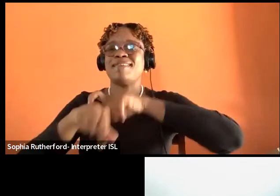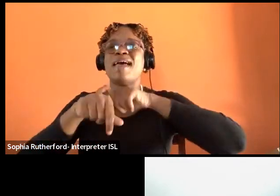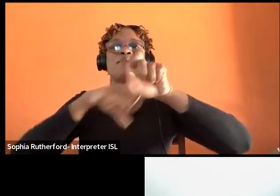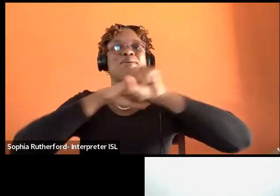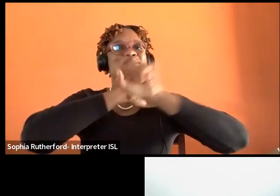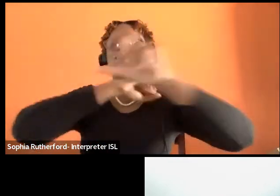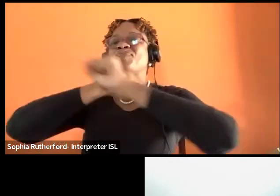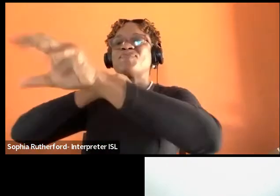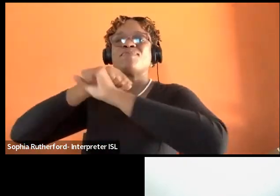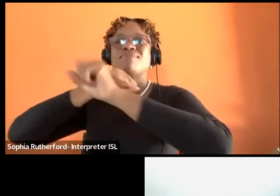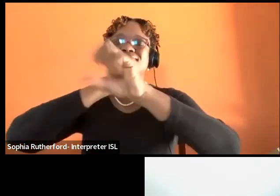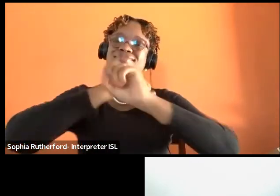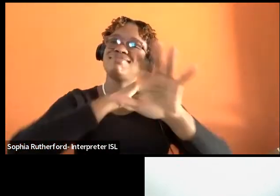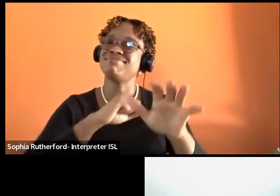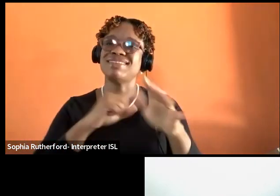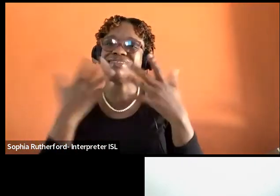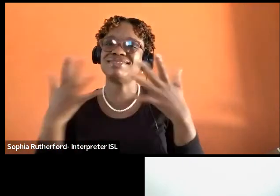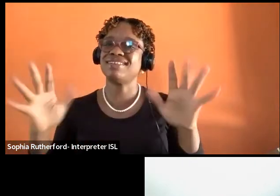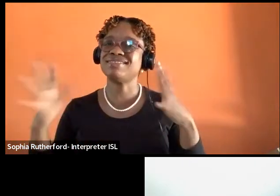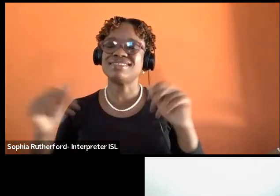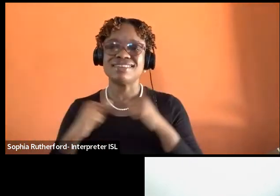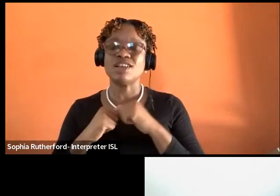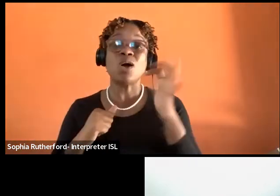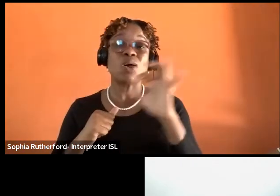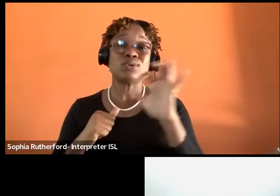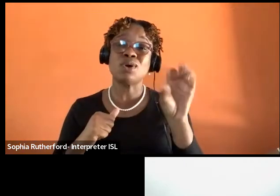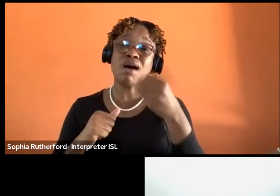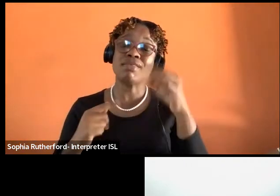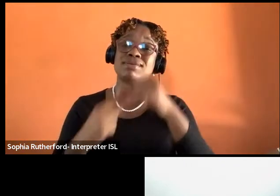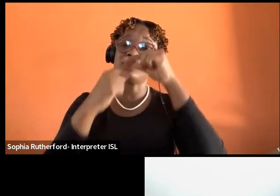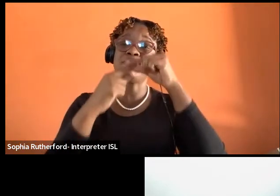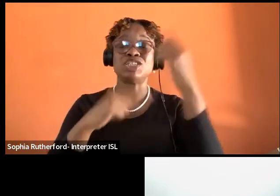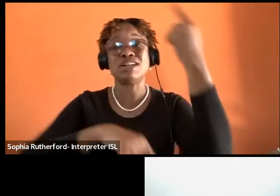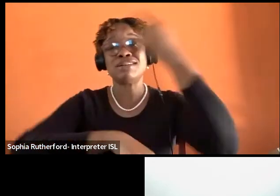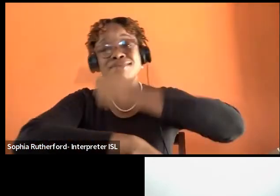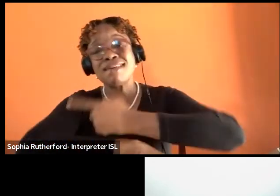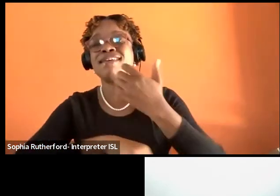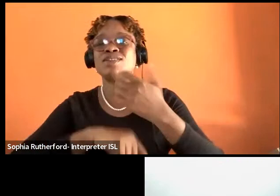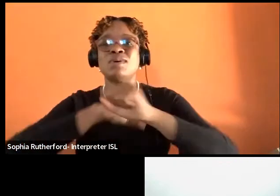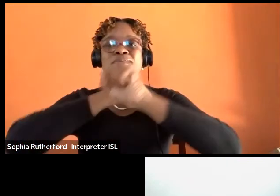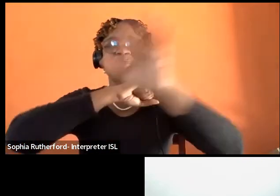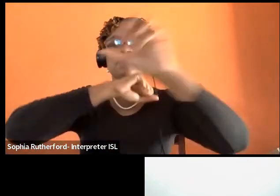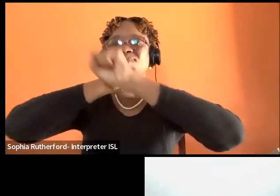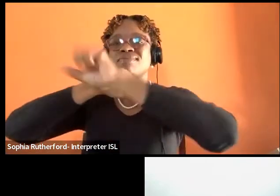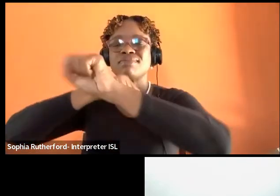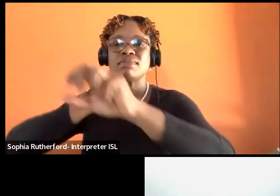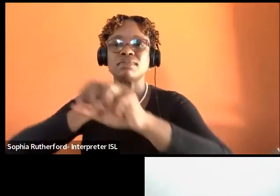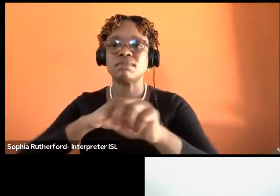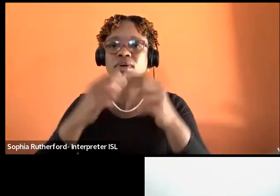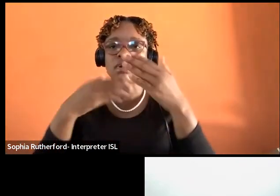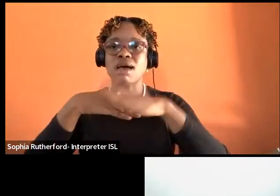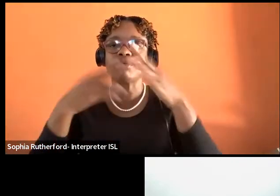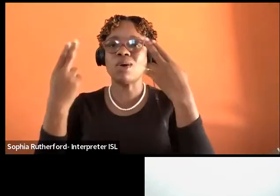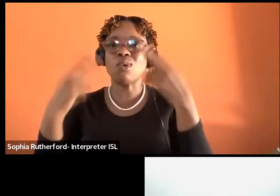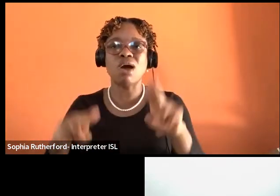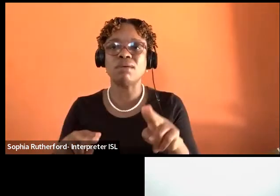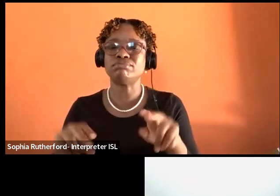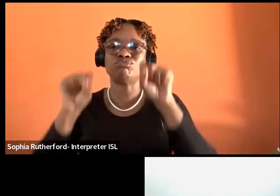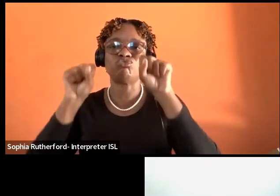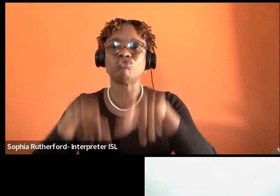and other special days, but after that it falls off, and so there is